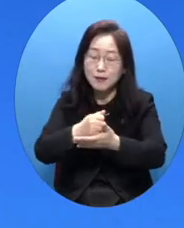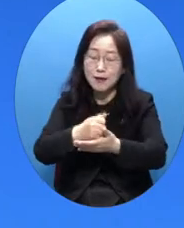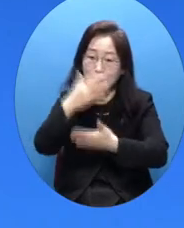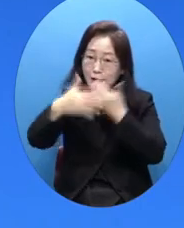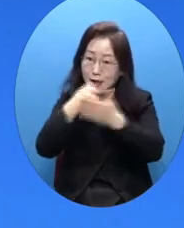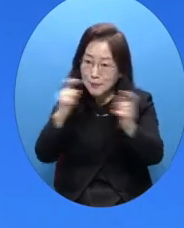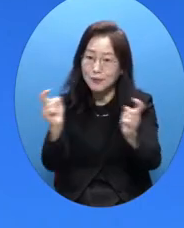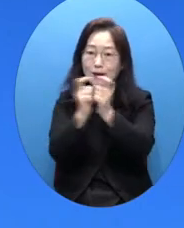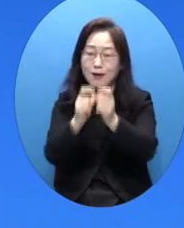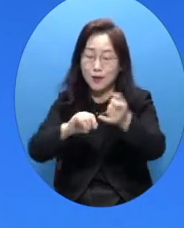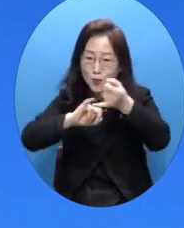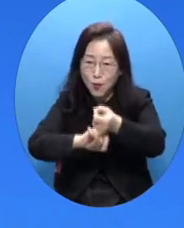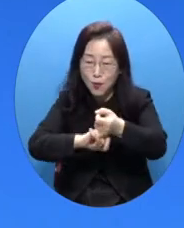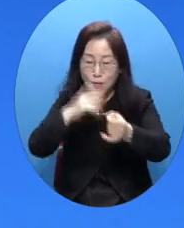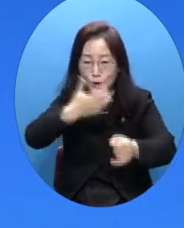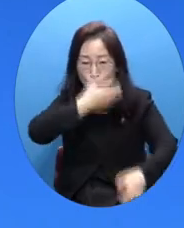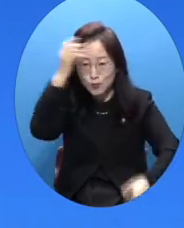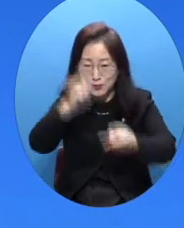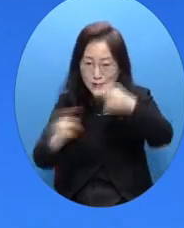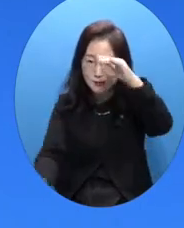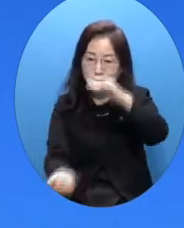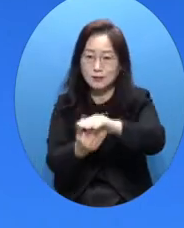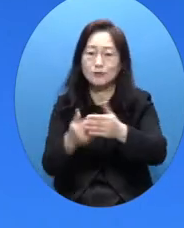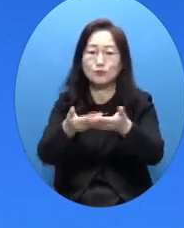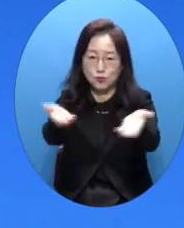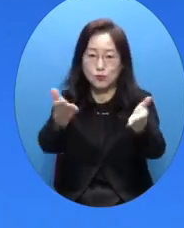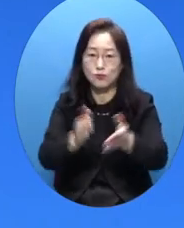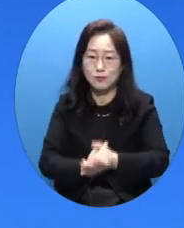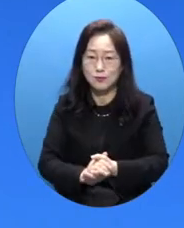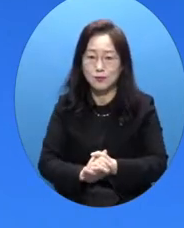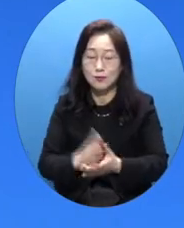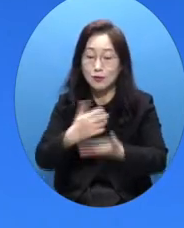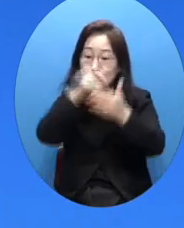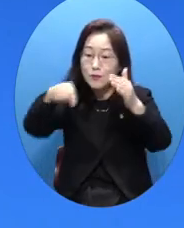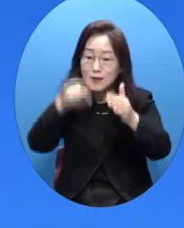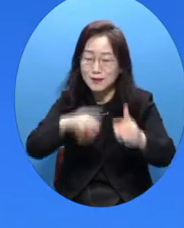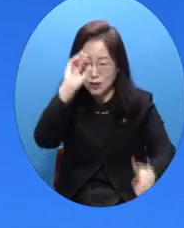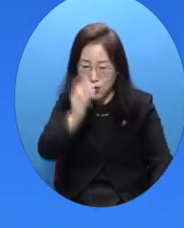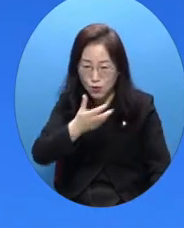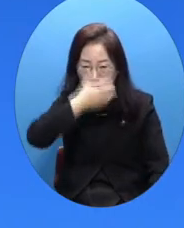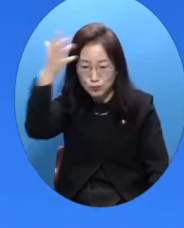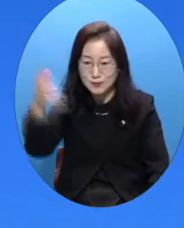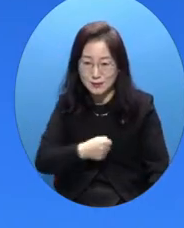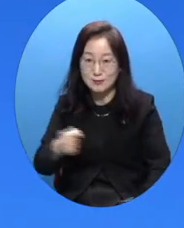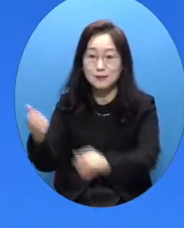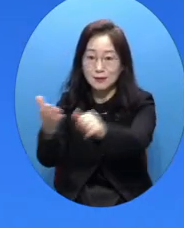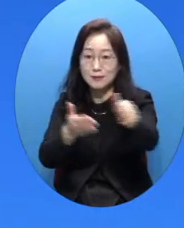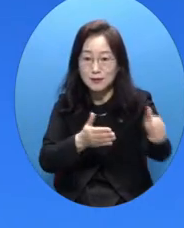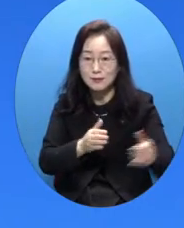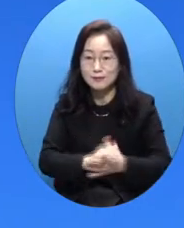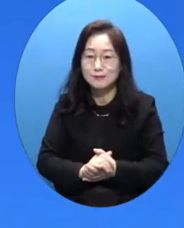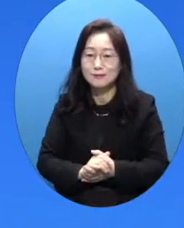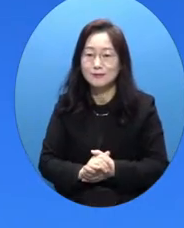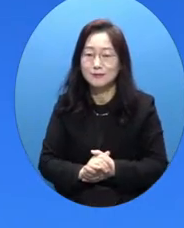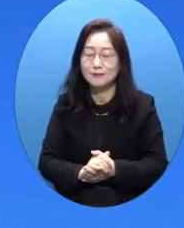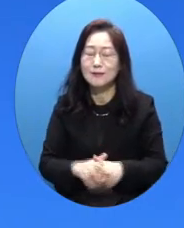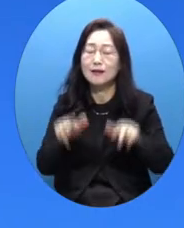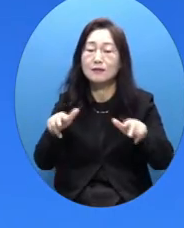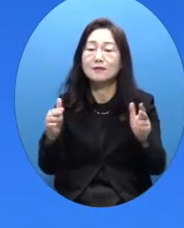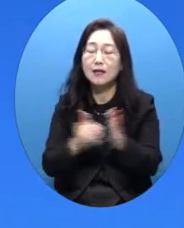God will make this dream come true in the time of God have a holy dream in the Lord